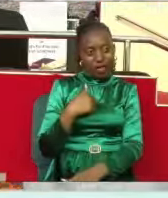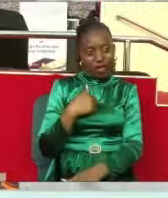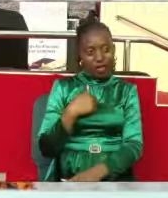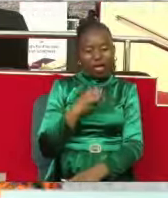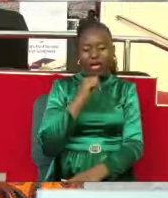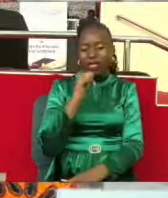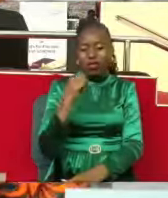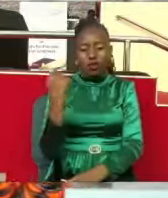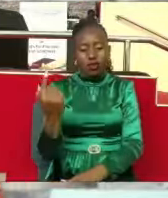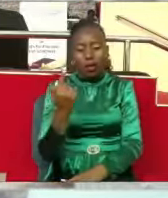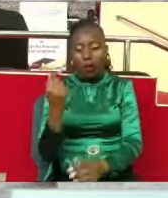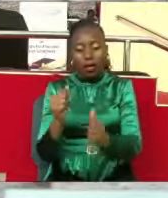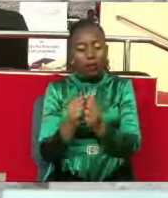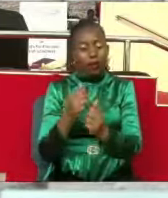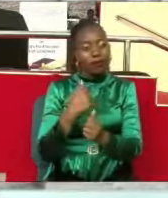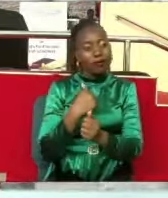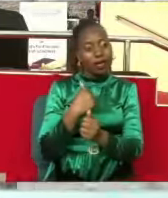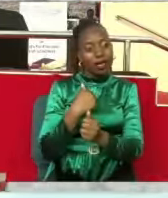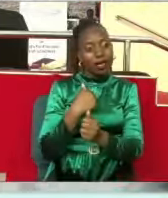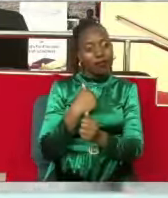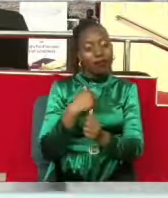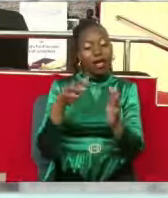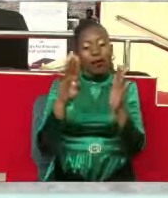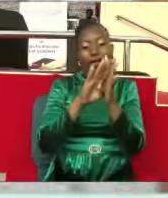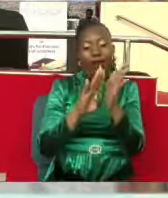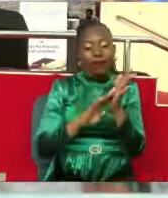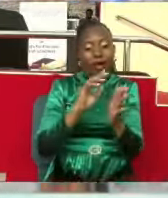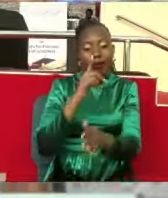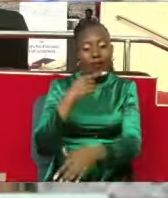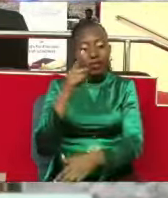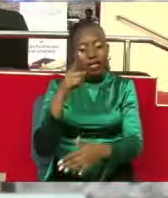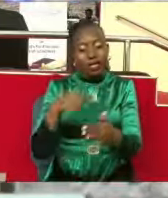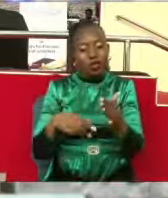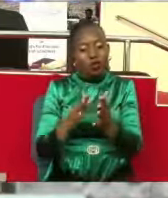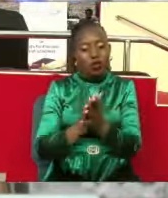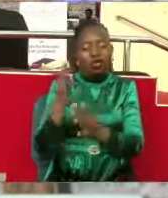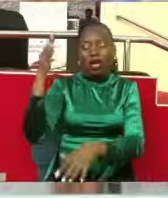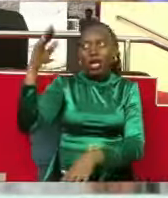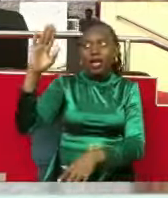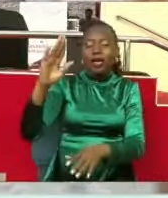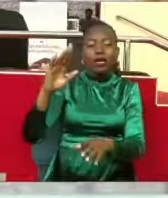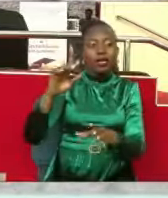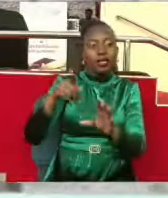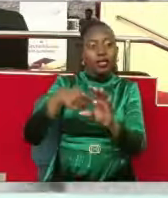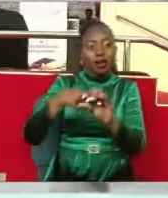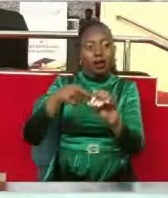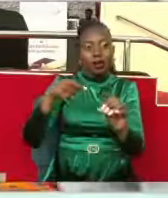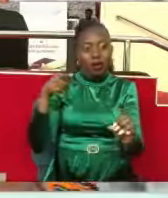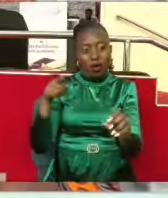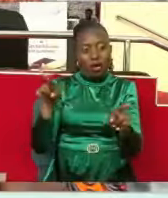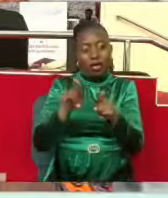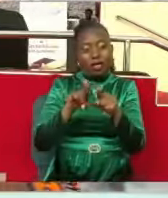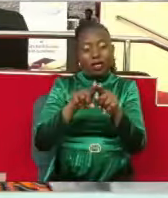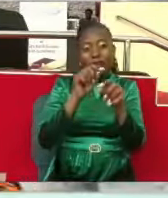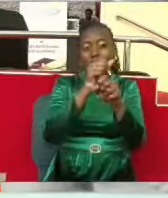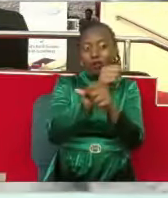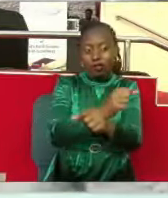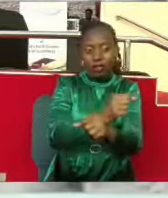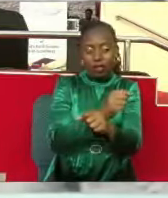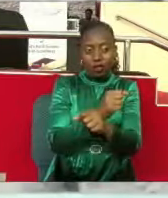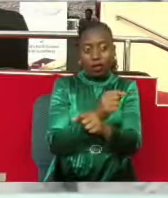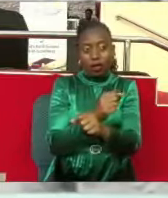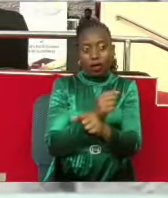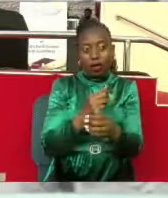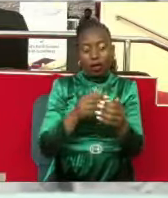only with me. Na yuko tu pamoja nami. But the Bible says that his rod and his staff, they comfort me. Gongo lake na fimbo